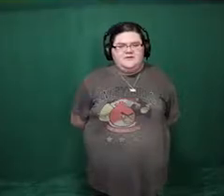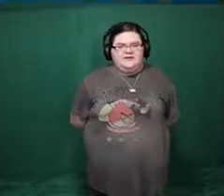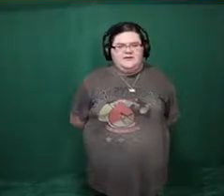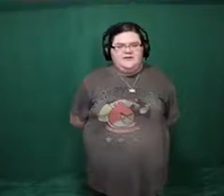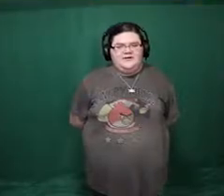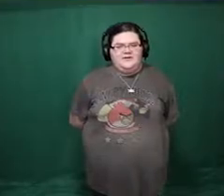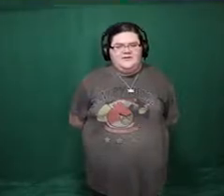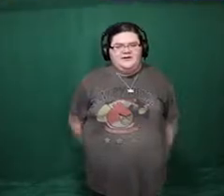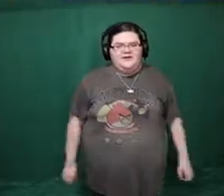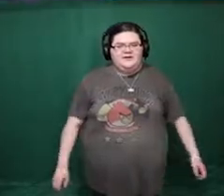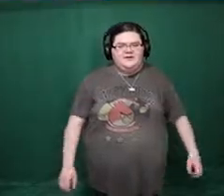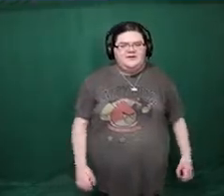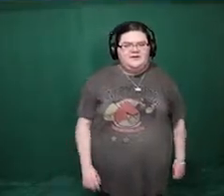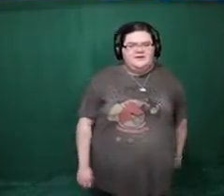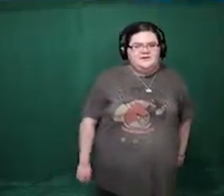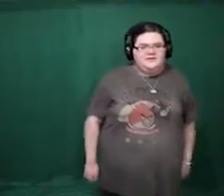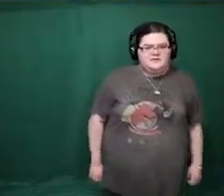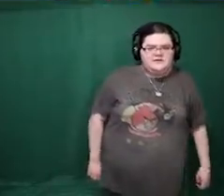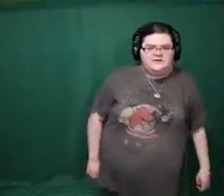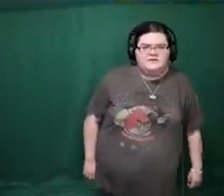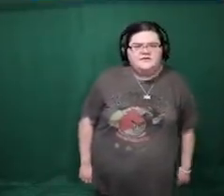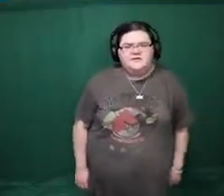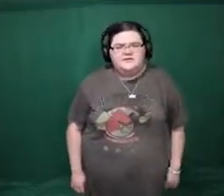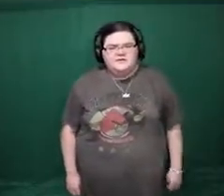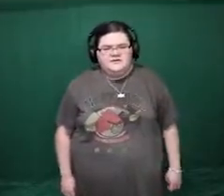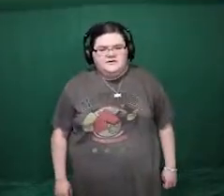no, you're fine. Last bit, which is well easy.